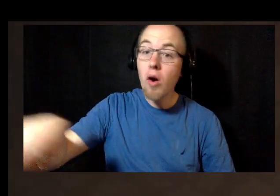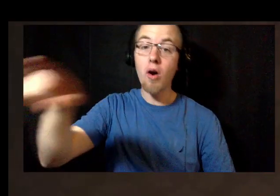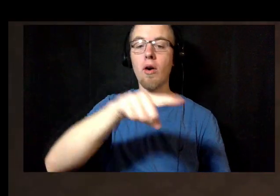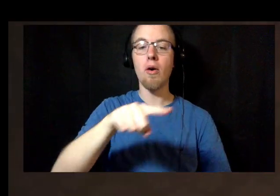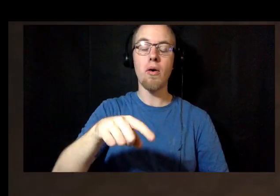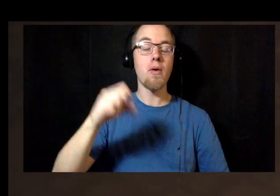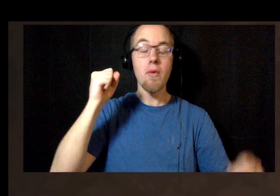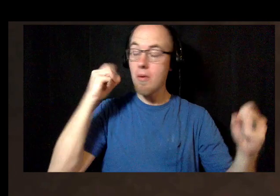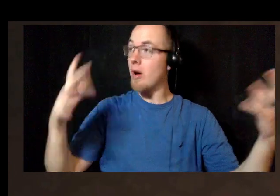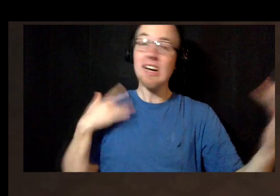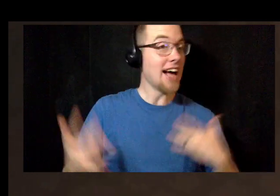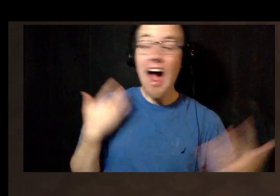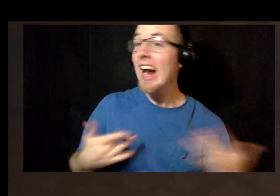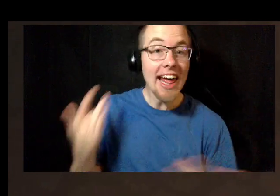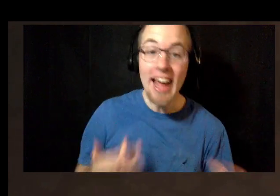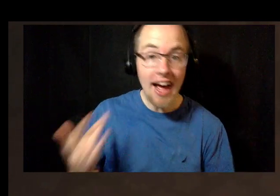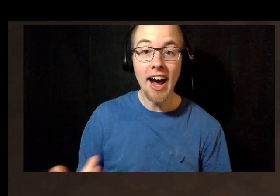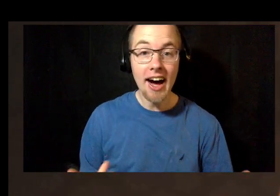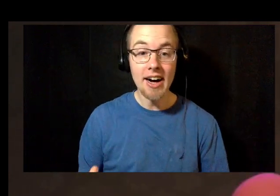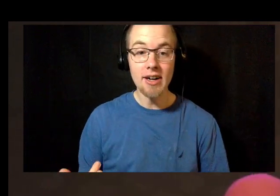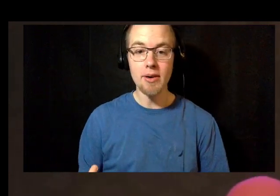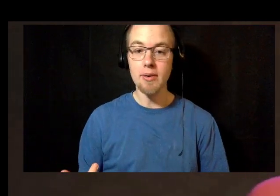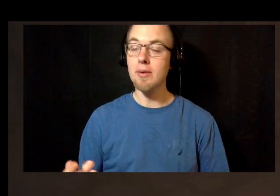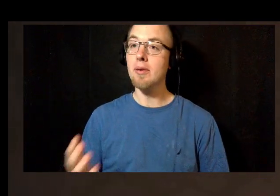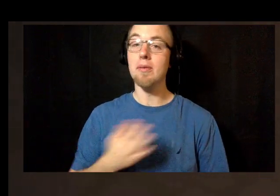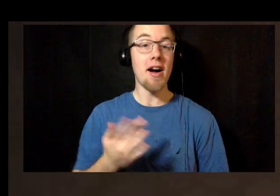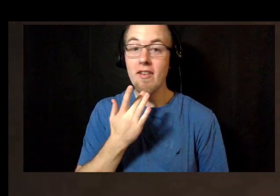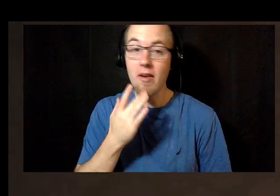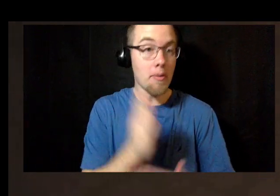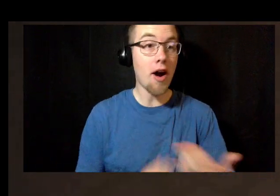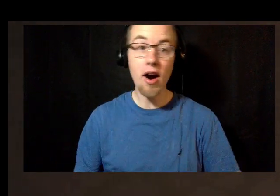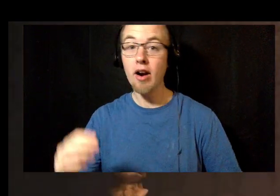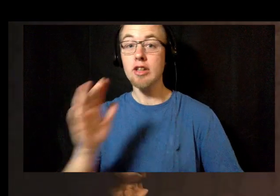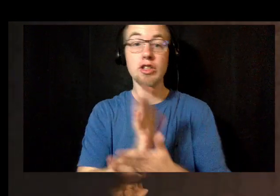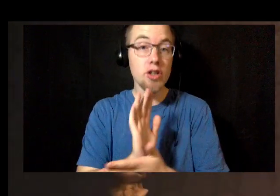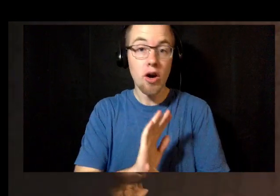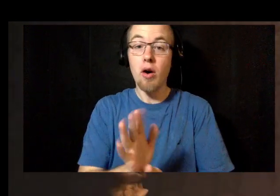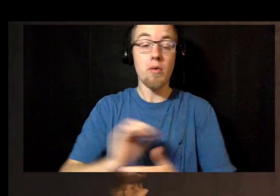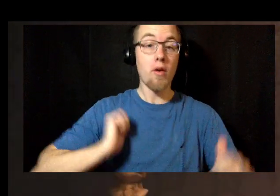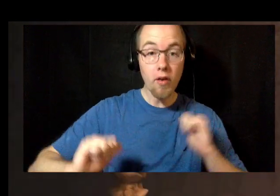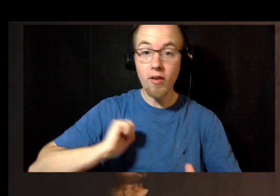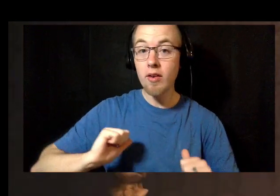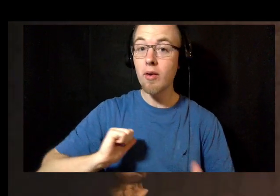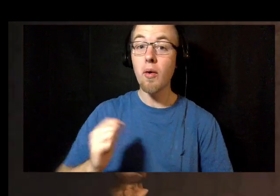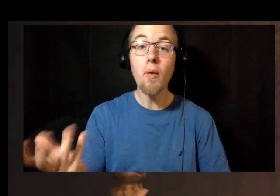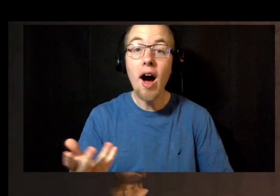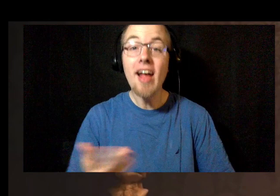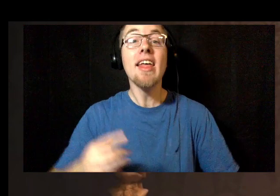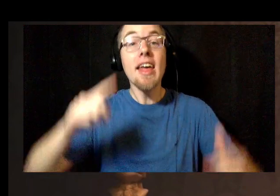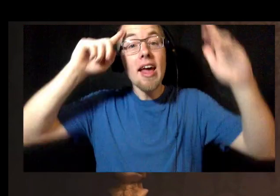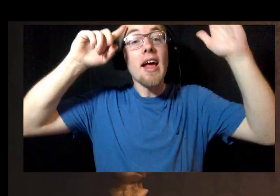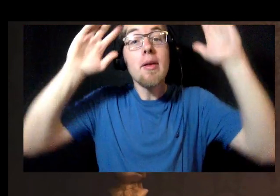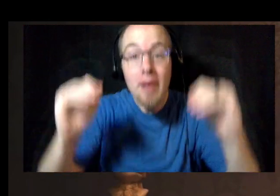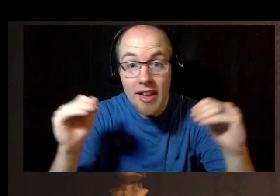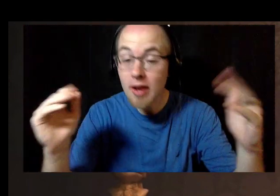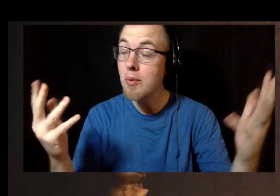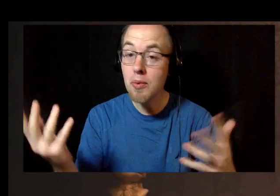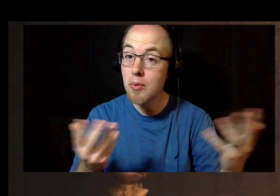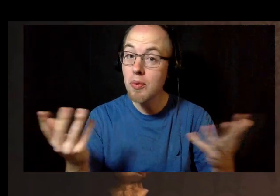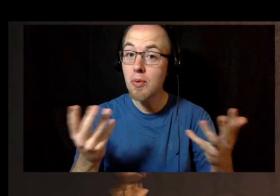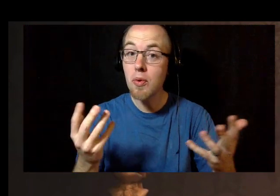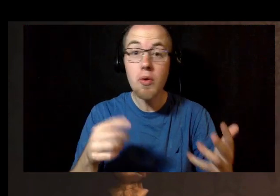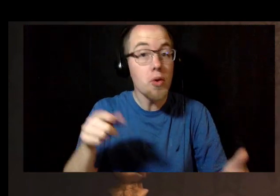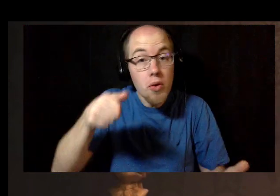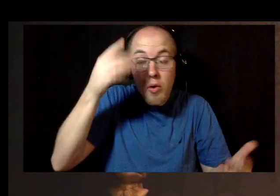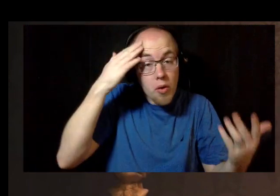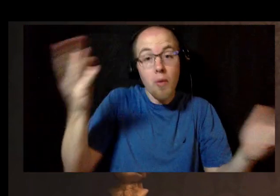This is so exciting! This is my favourite bit of the show, this bit. The expectation. You don't